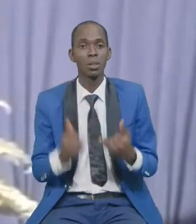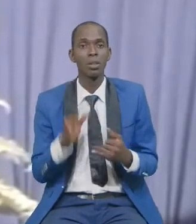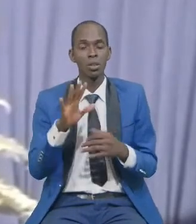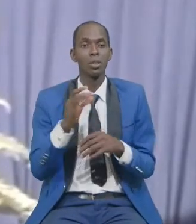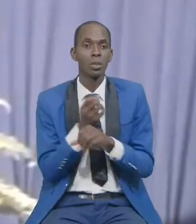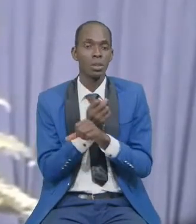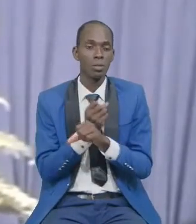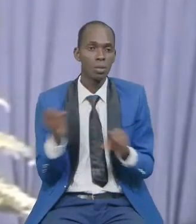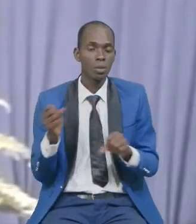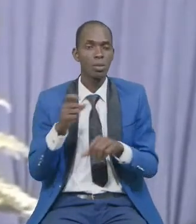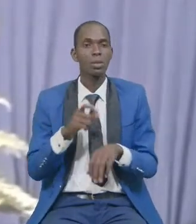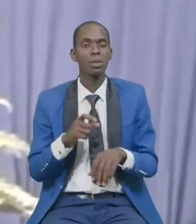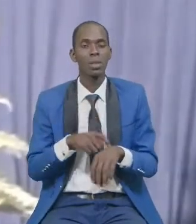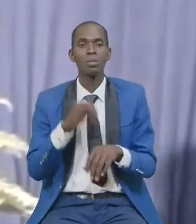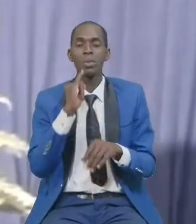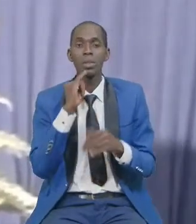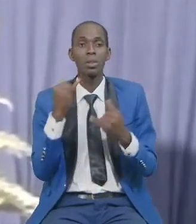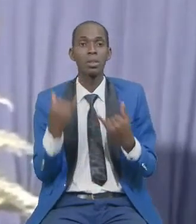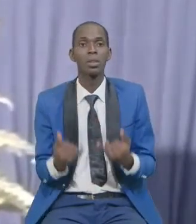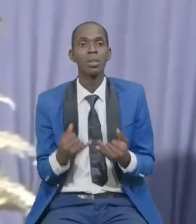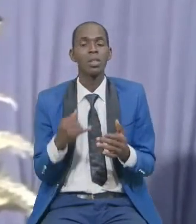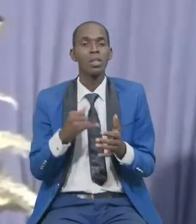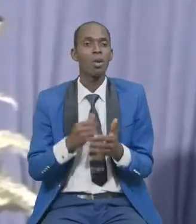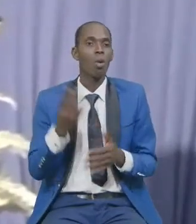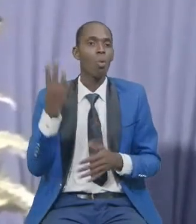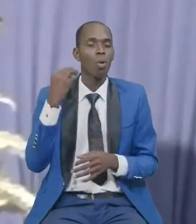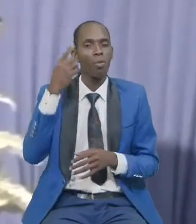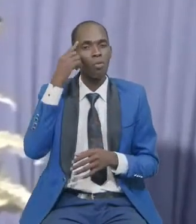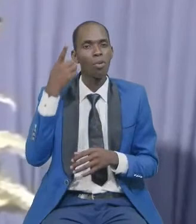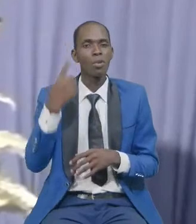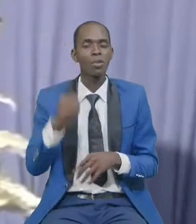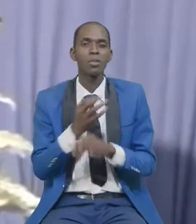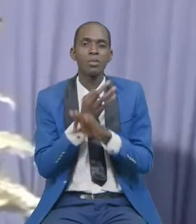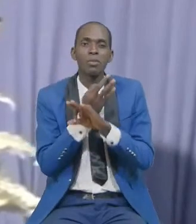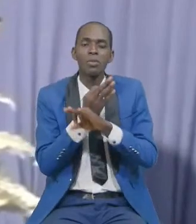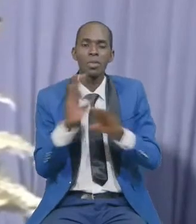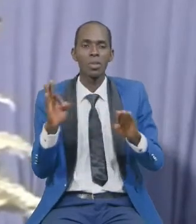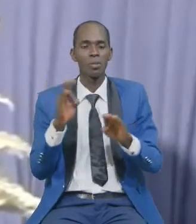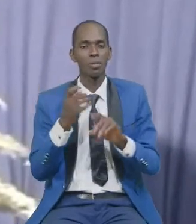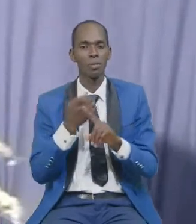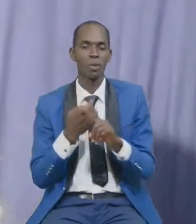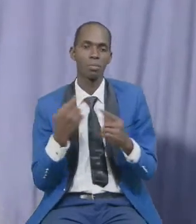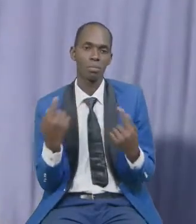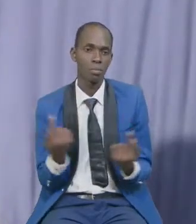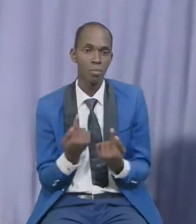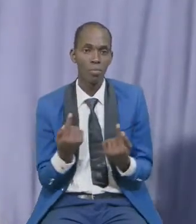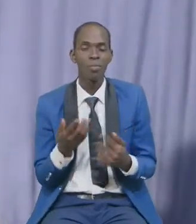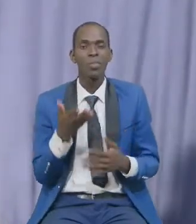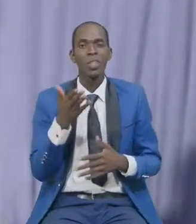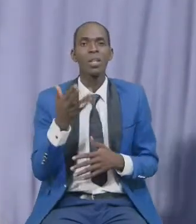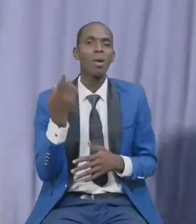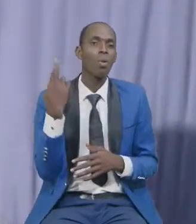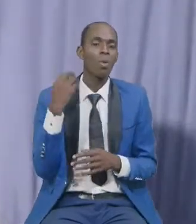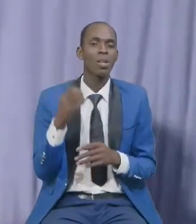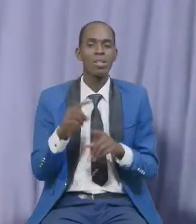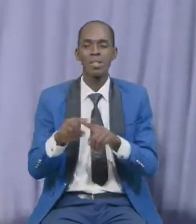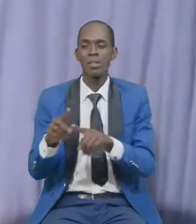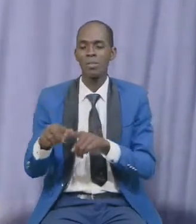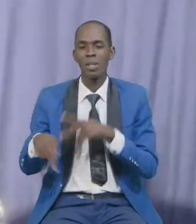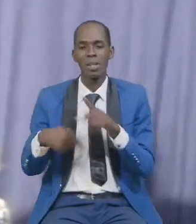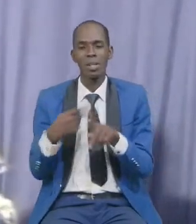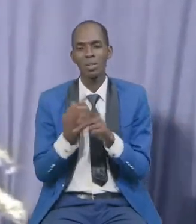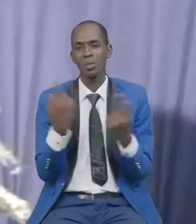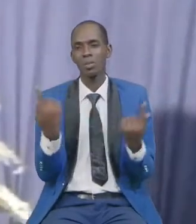salvation time has come. It was for their freedom from sin. There were different kinds of sins in their